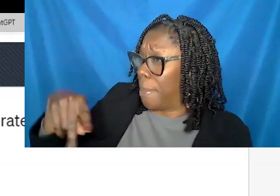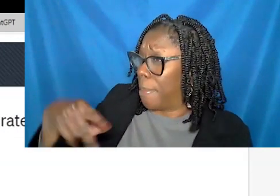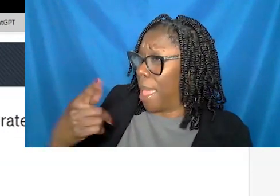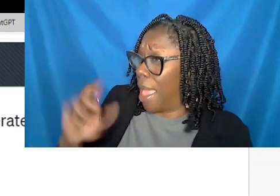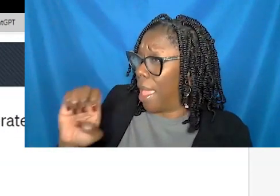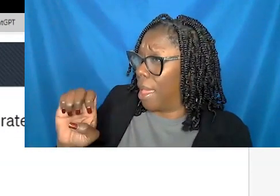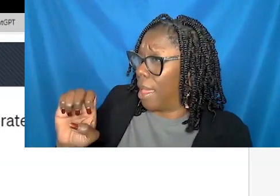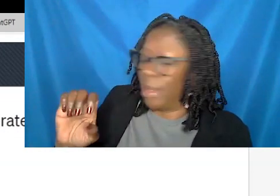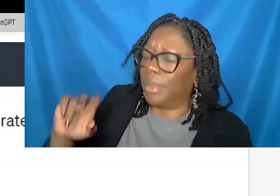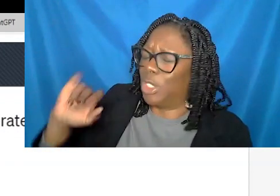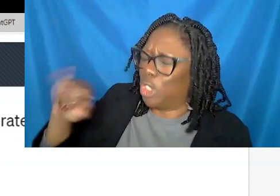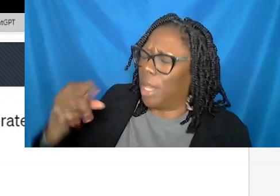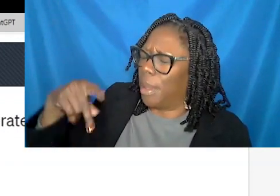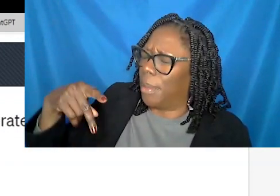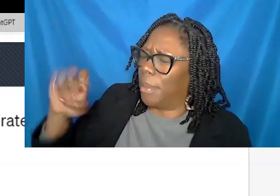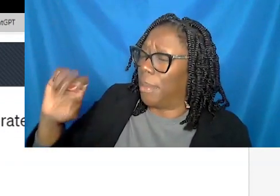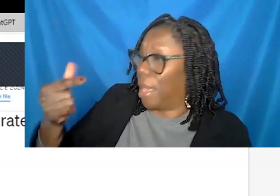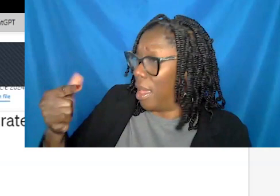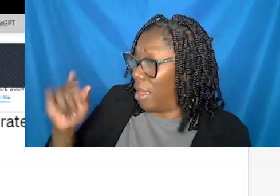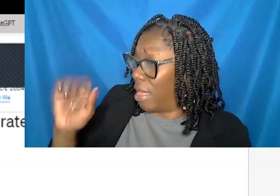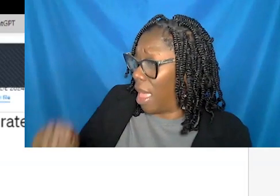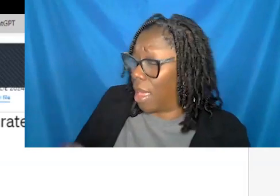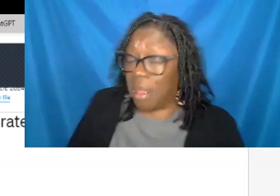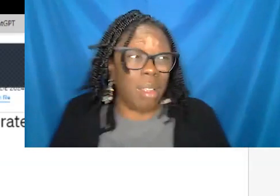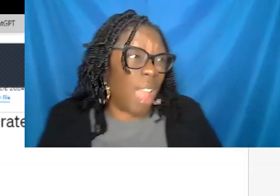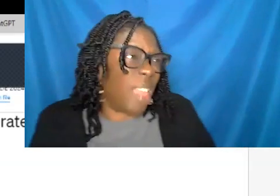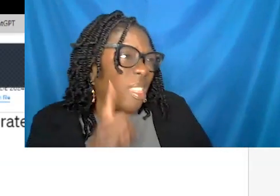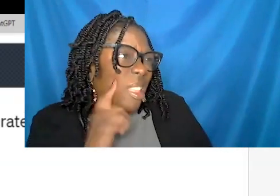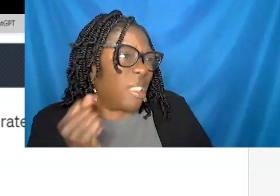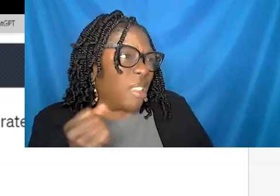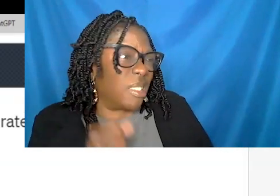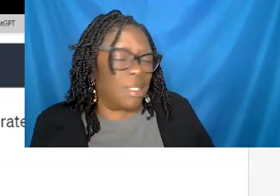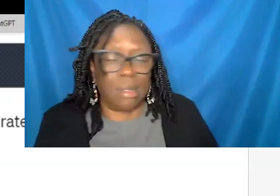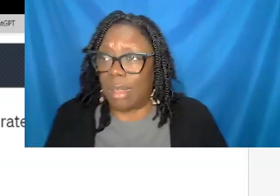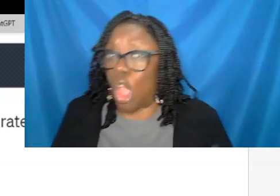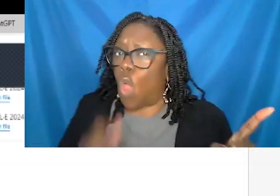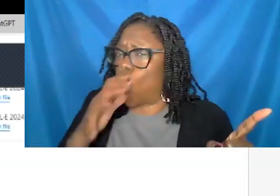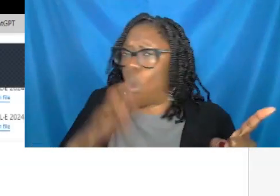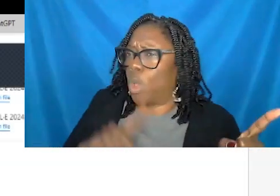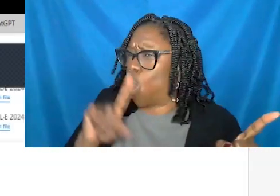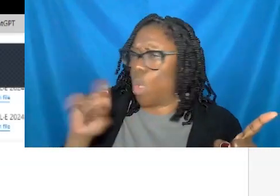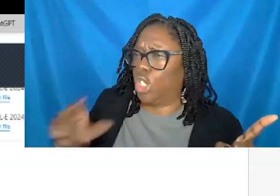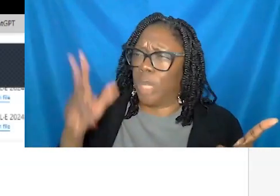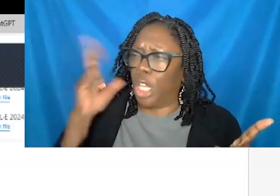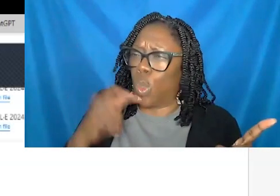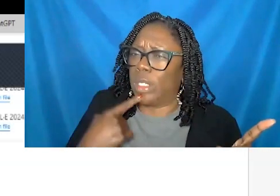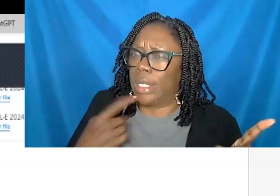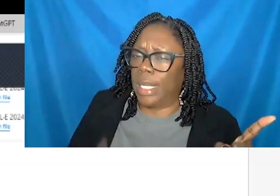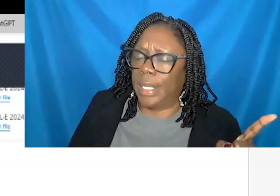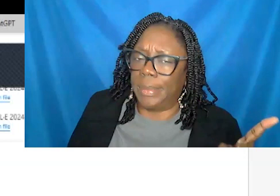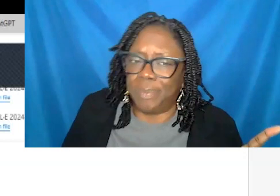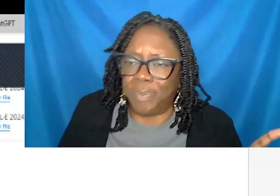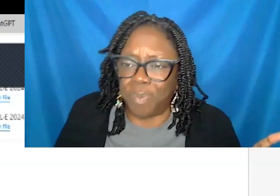Probably, yeah. I mean, So 4.0 is the only one that can do the images then? Cause I